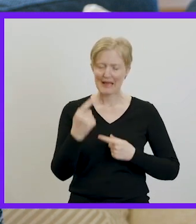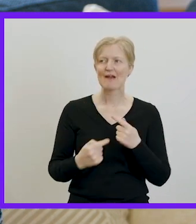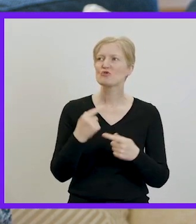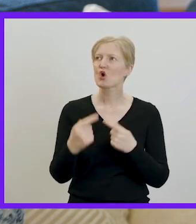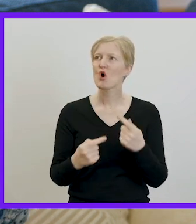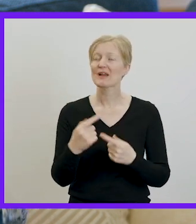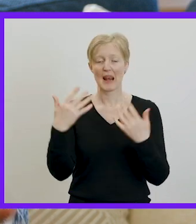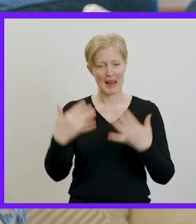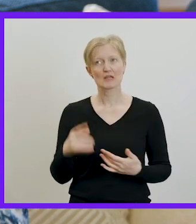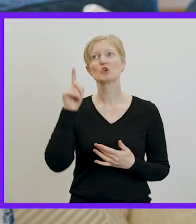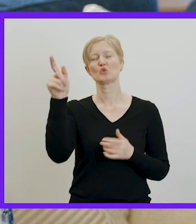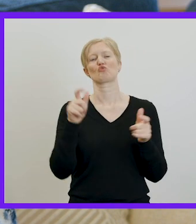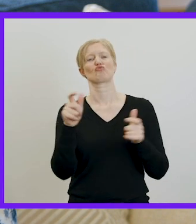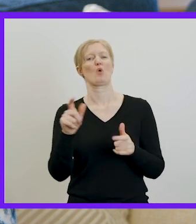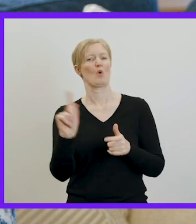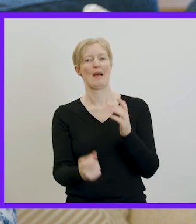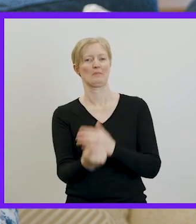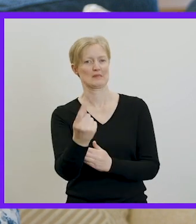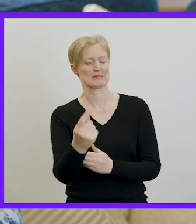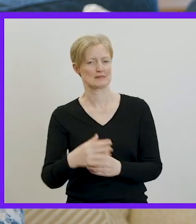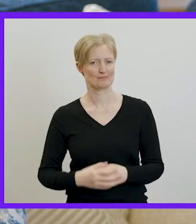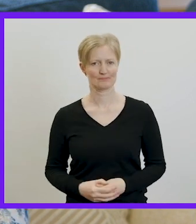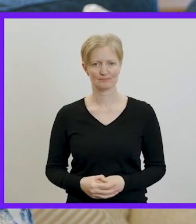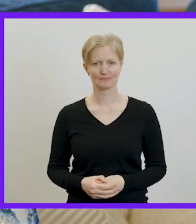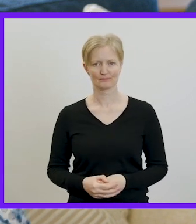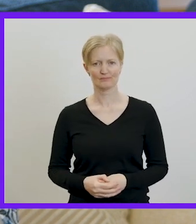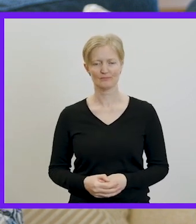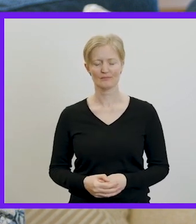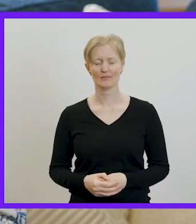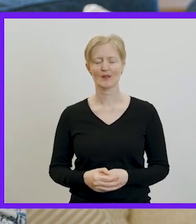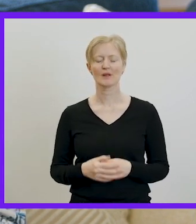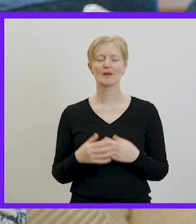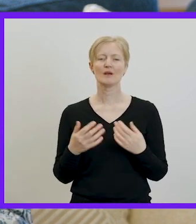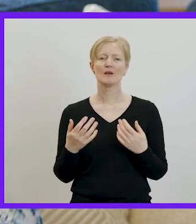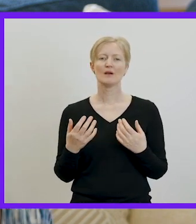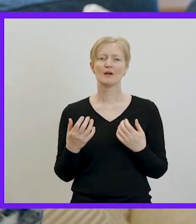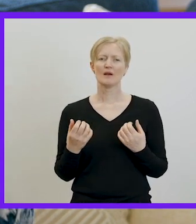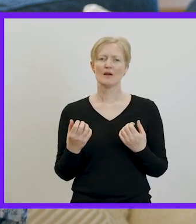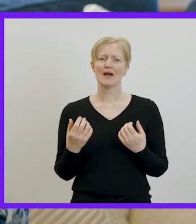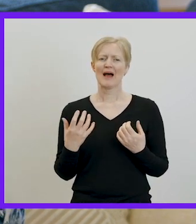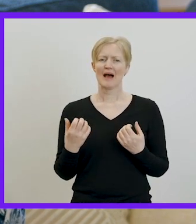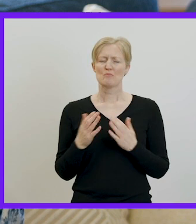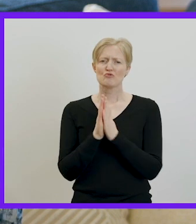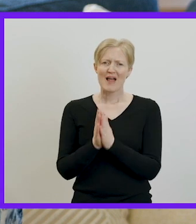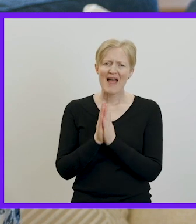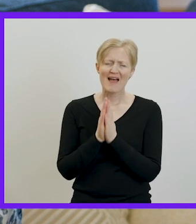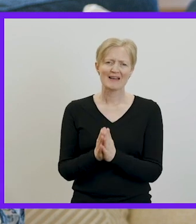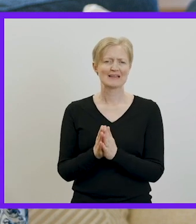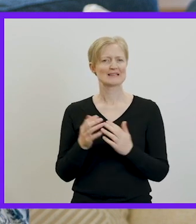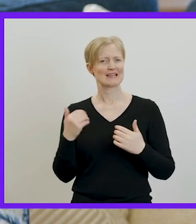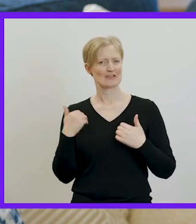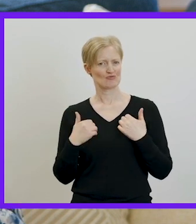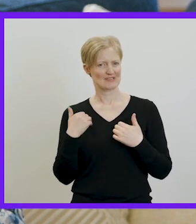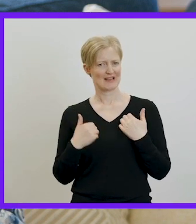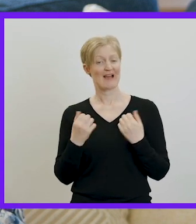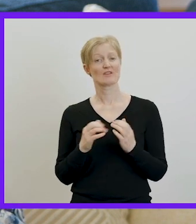going, and I'm going to leave the result in your hands. You know, there's a very interesting background to prayer